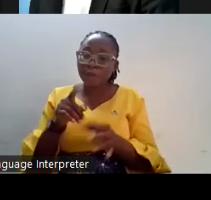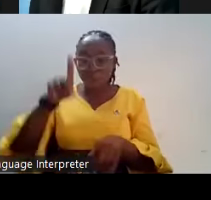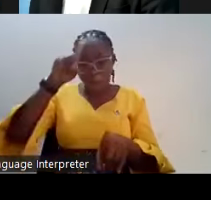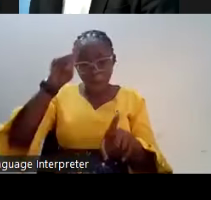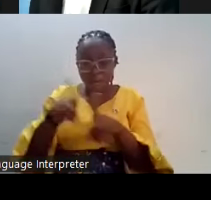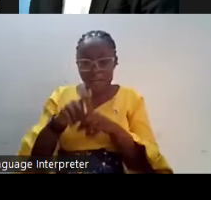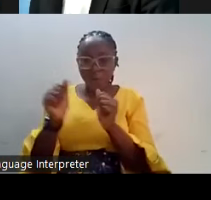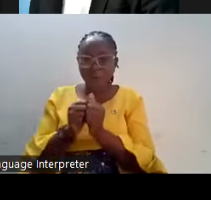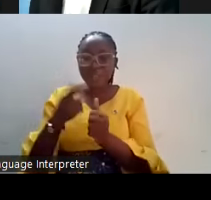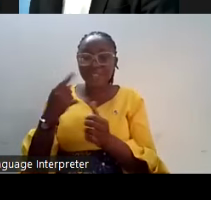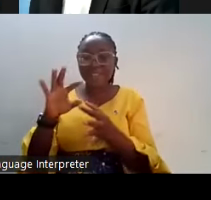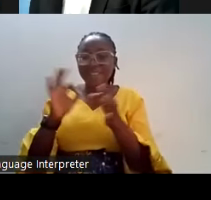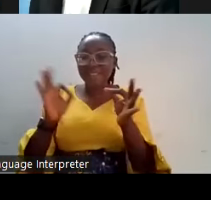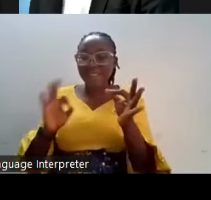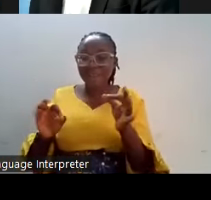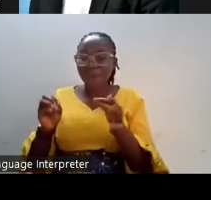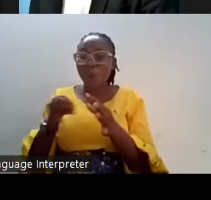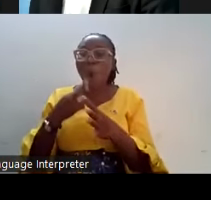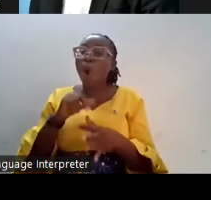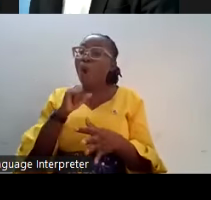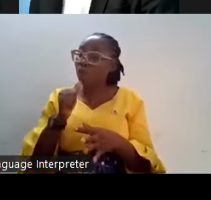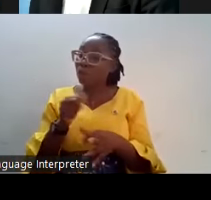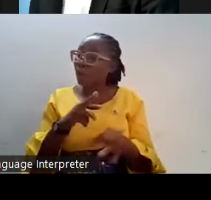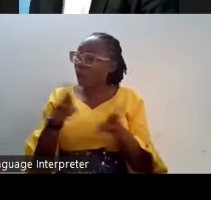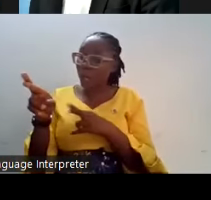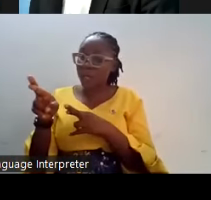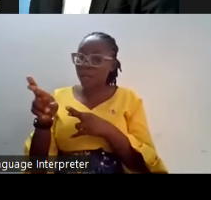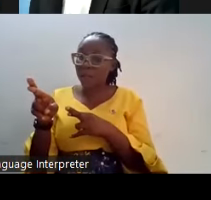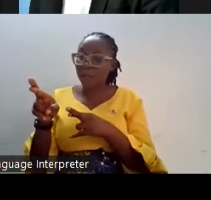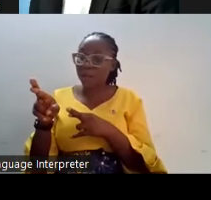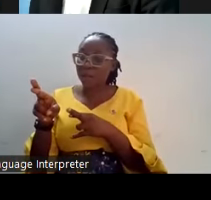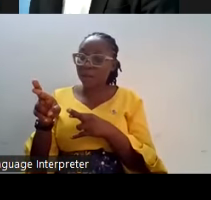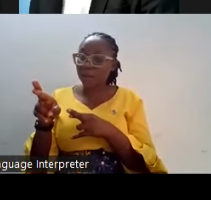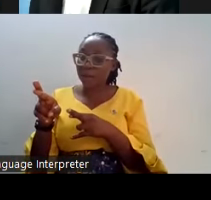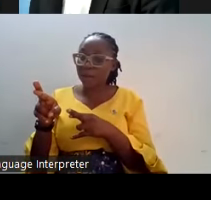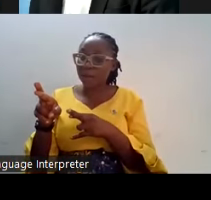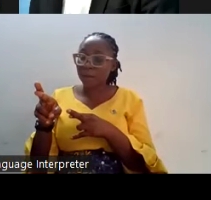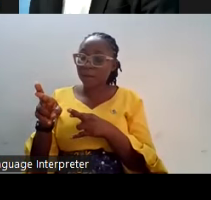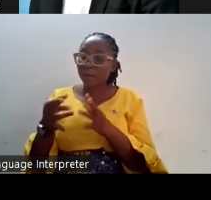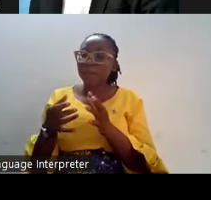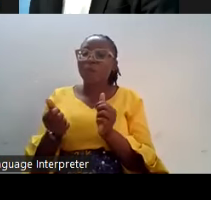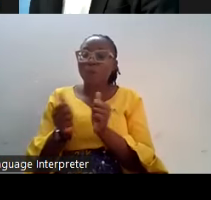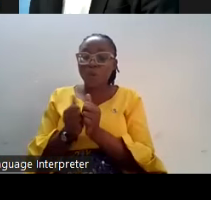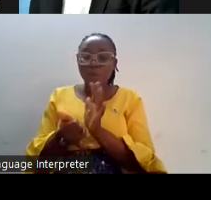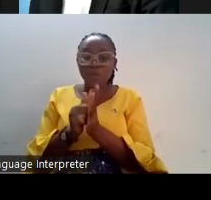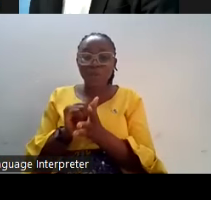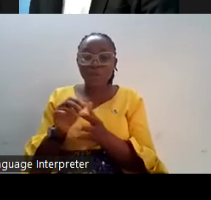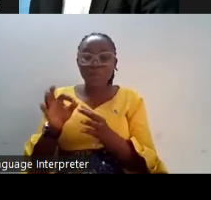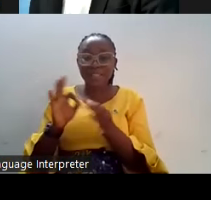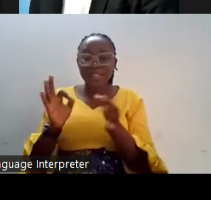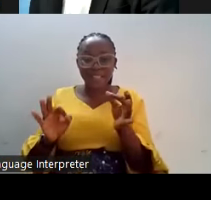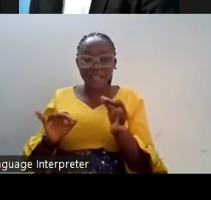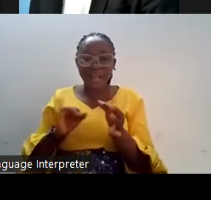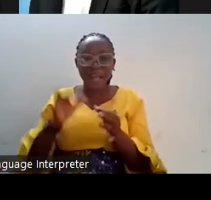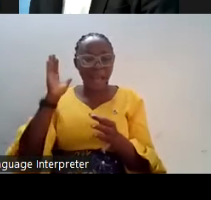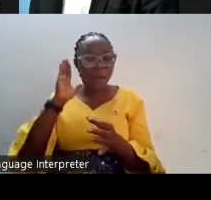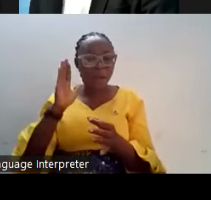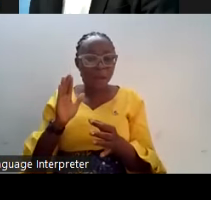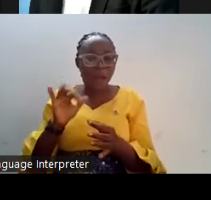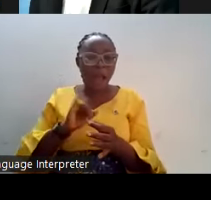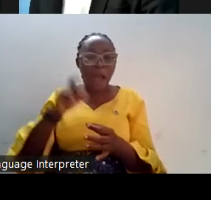not. Okay. Are you ready? First statement: Yes. I must share